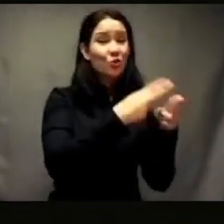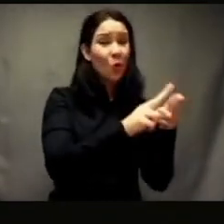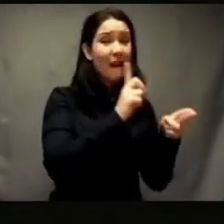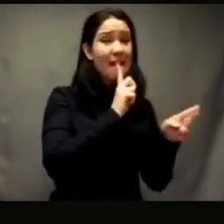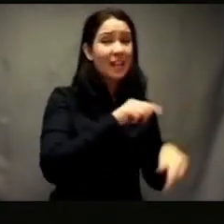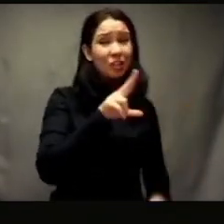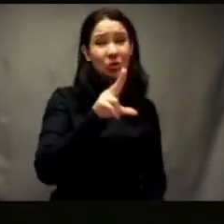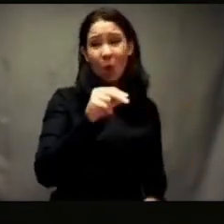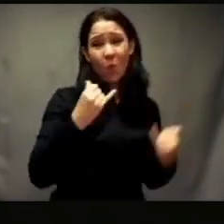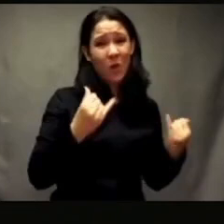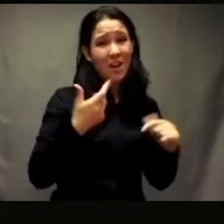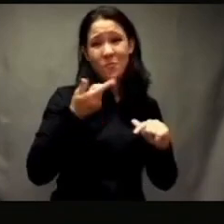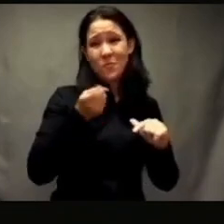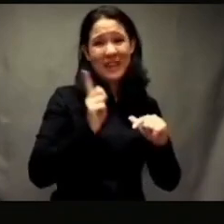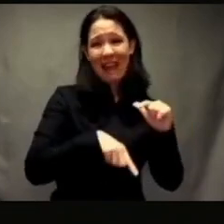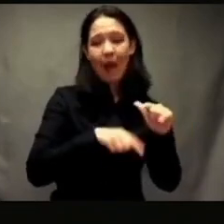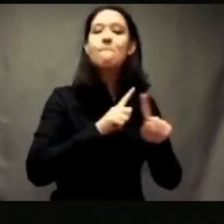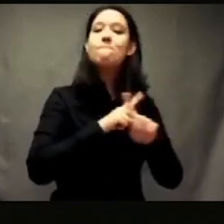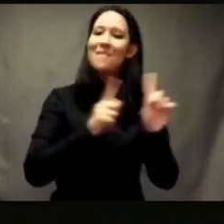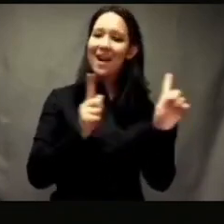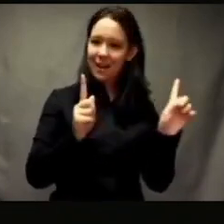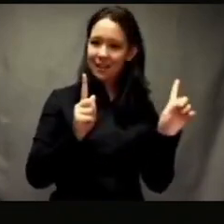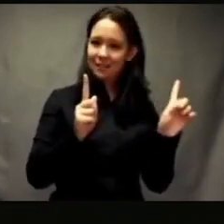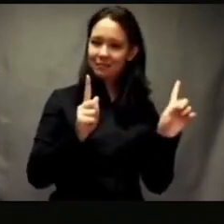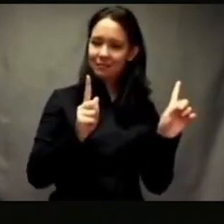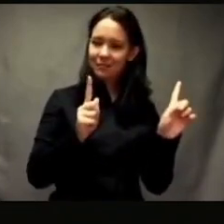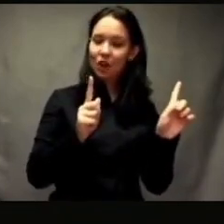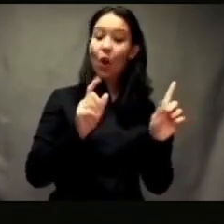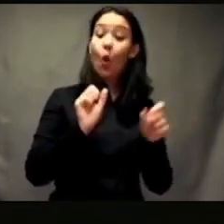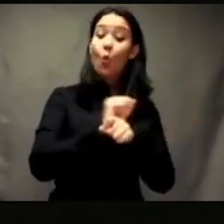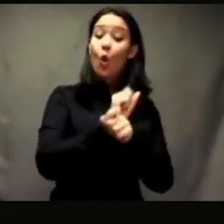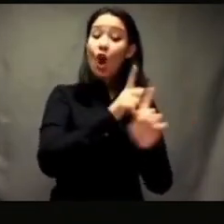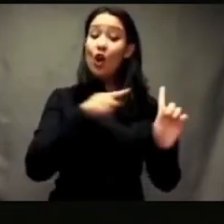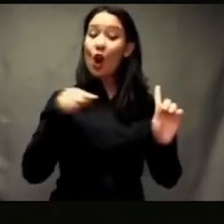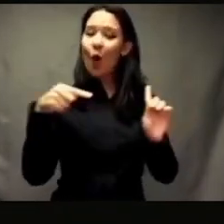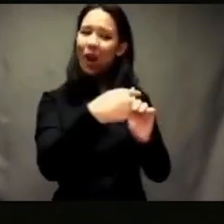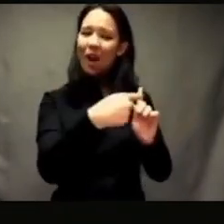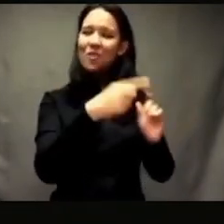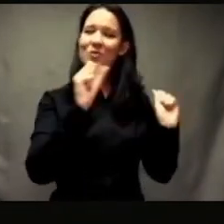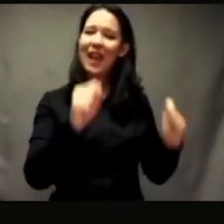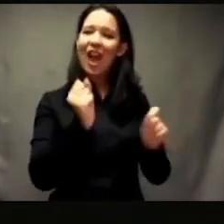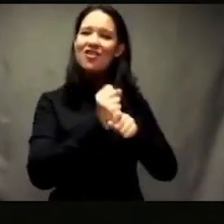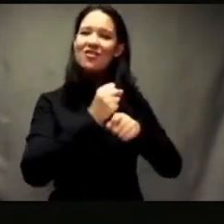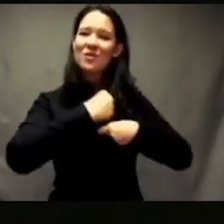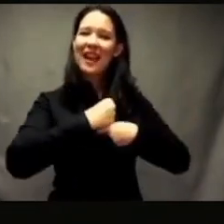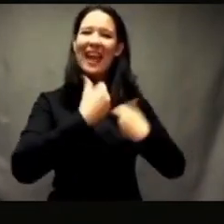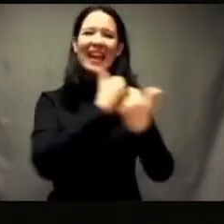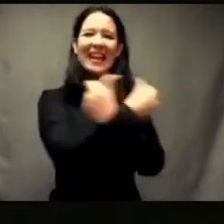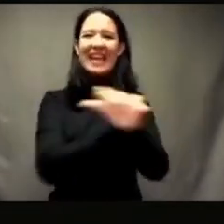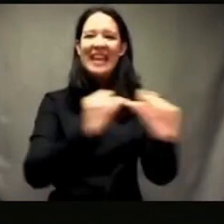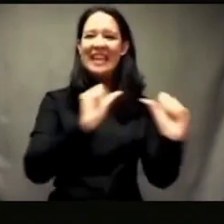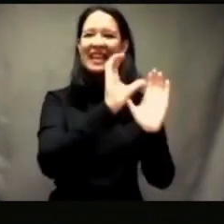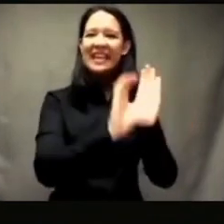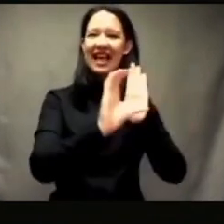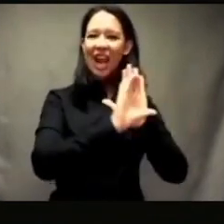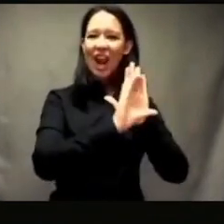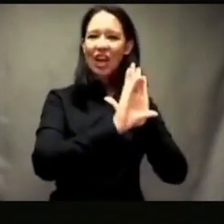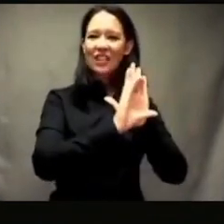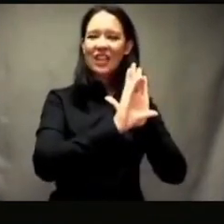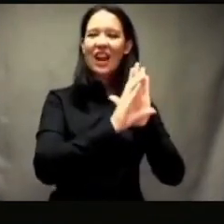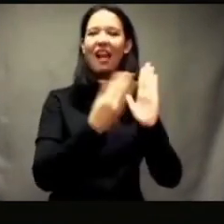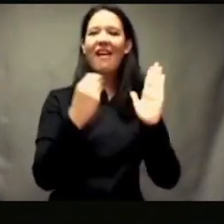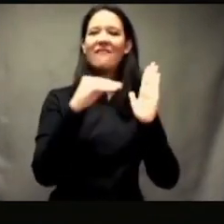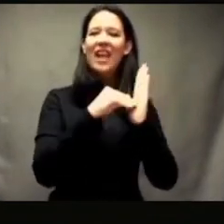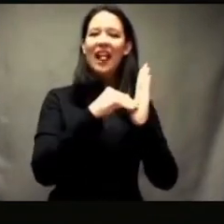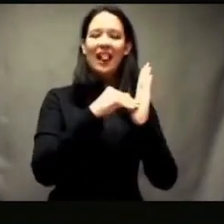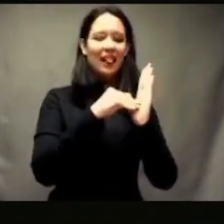can't import into ScratchJr, but workaround answer is that you can kind of create any character and then fill in